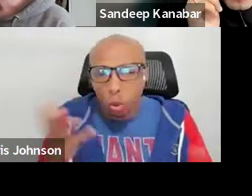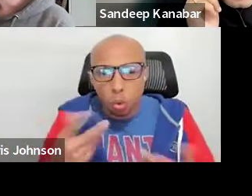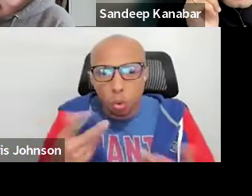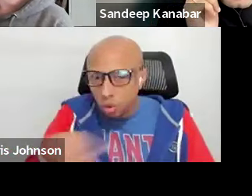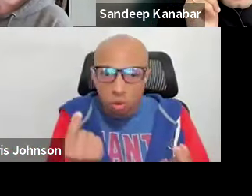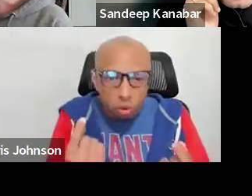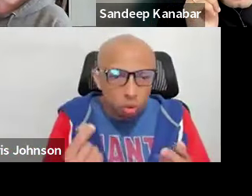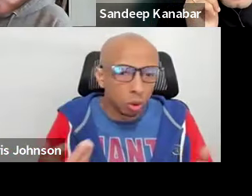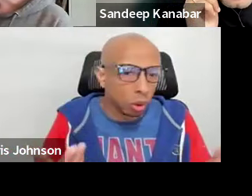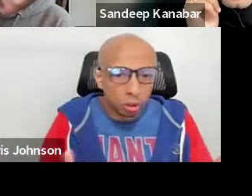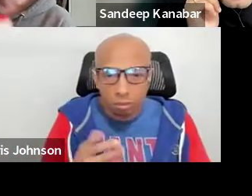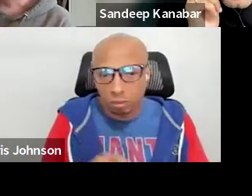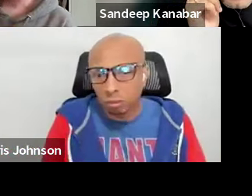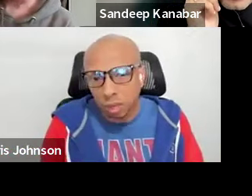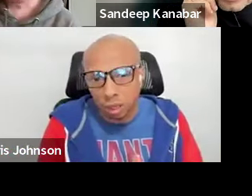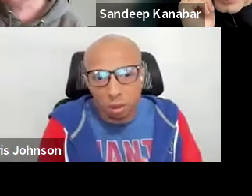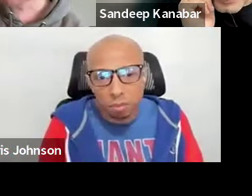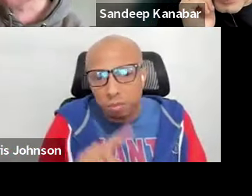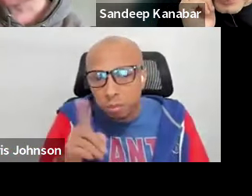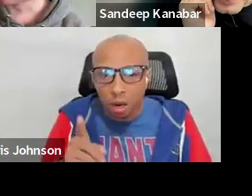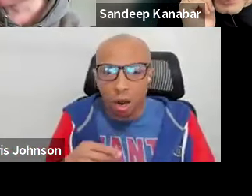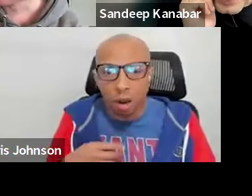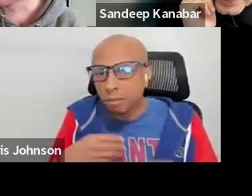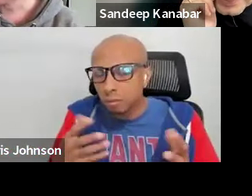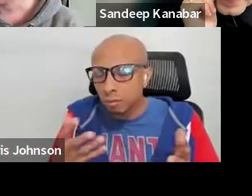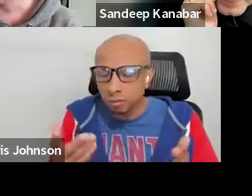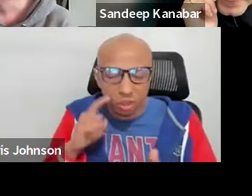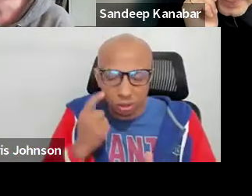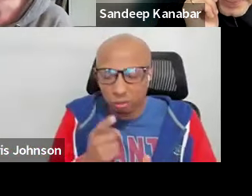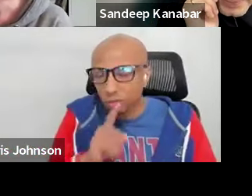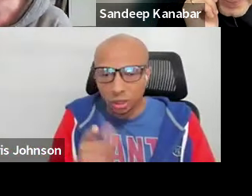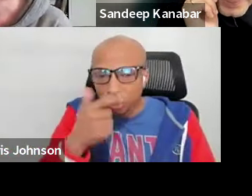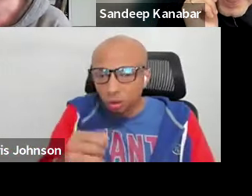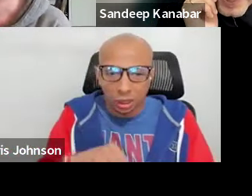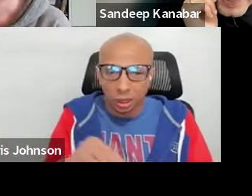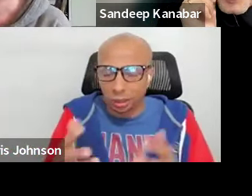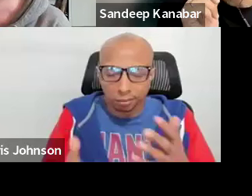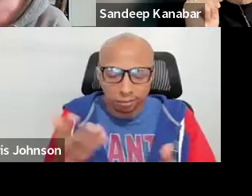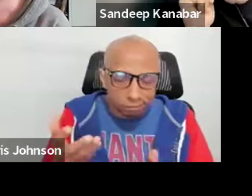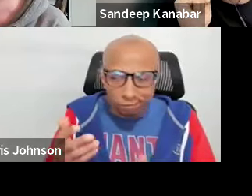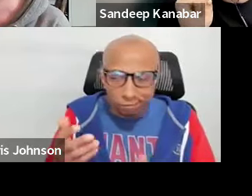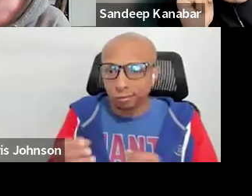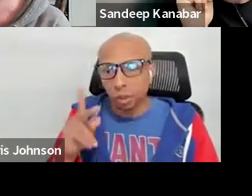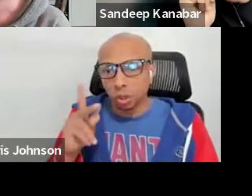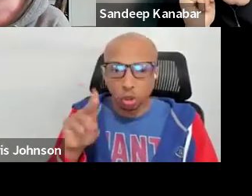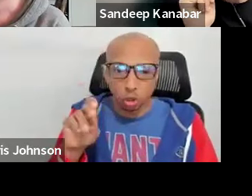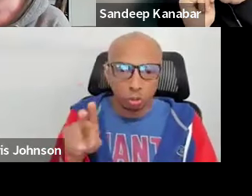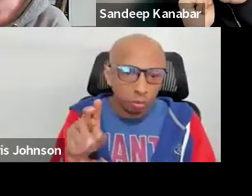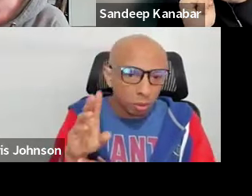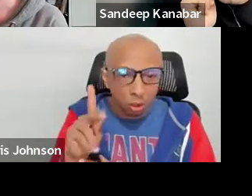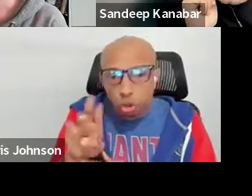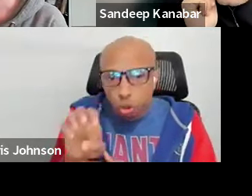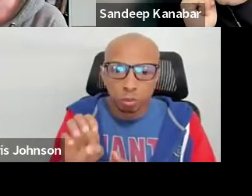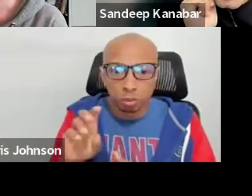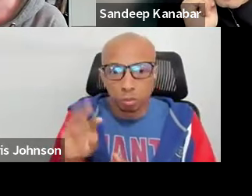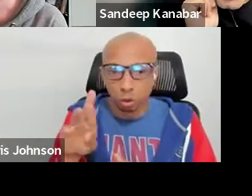And I'm here because, I just really want to see what you guys are up to and listen in. And I'm interested in the